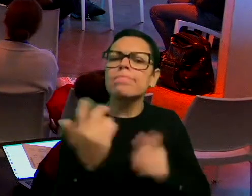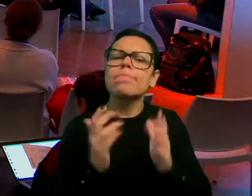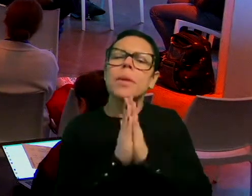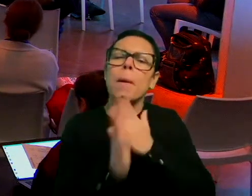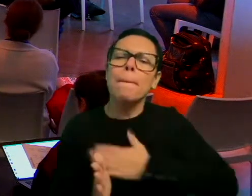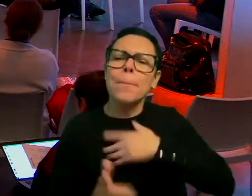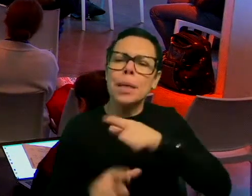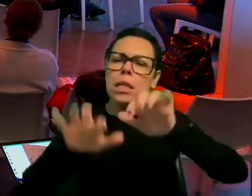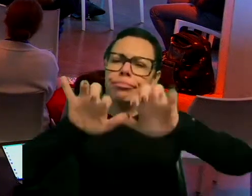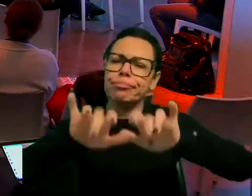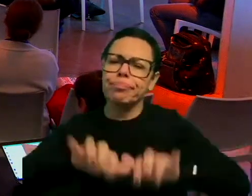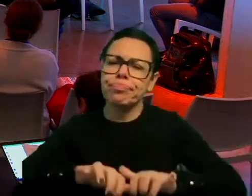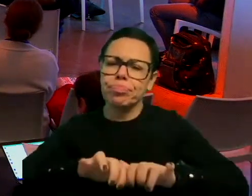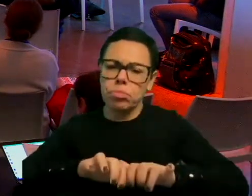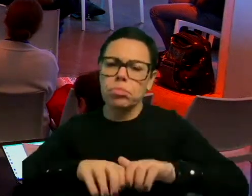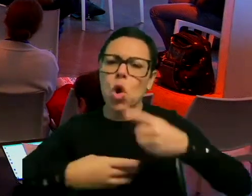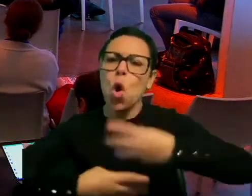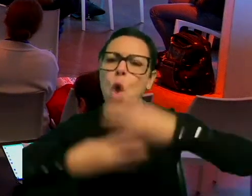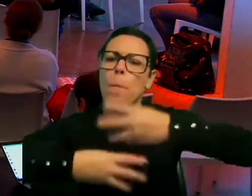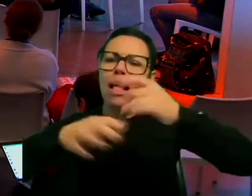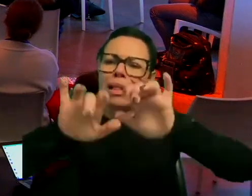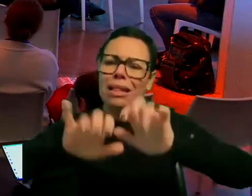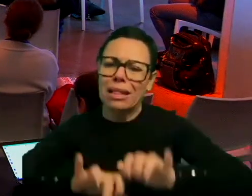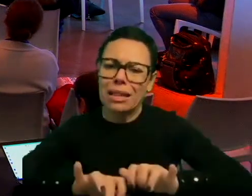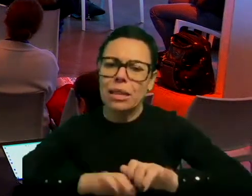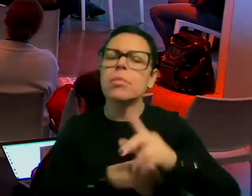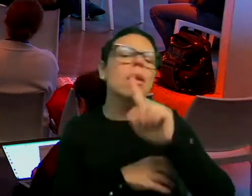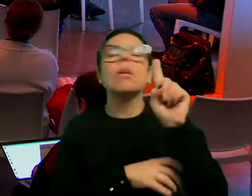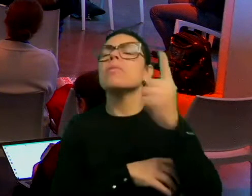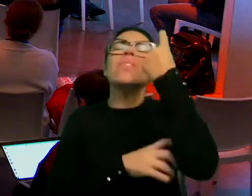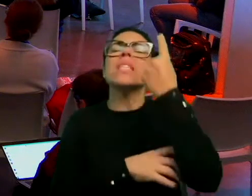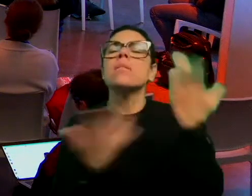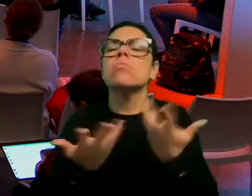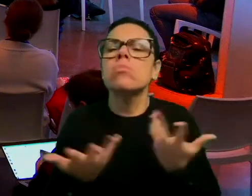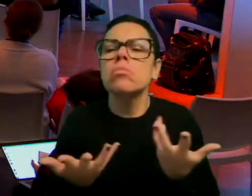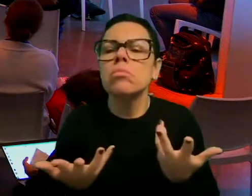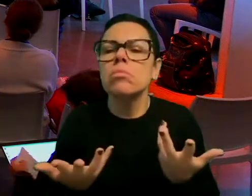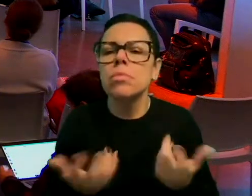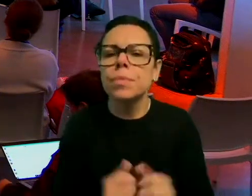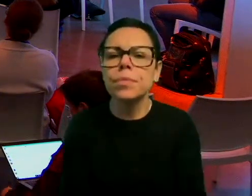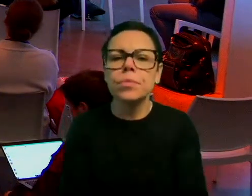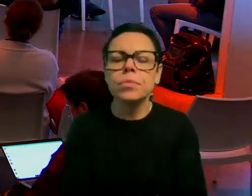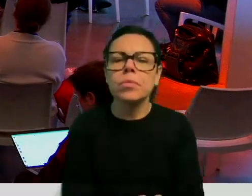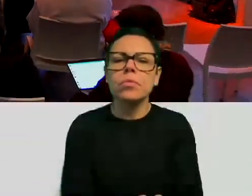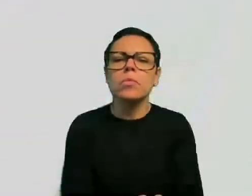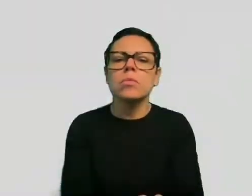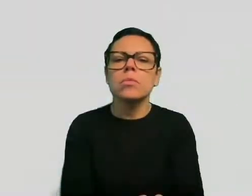some comments on that. What is the most upvoted suggestion? Okay, so we have 9